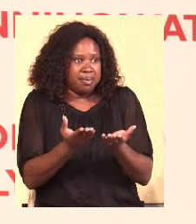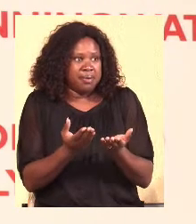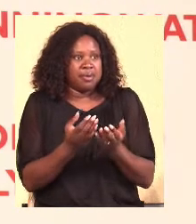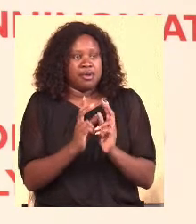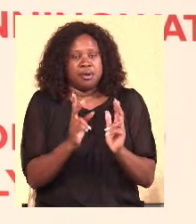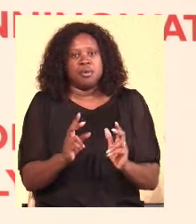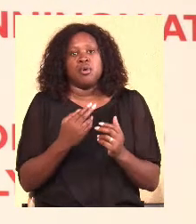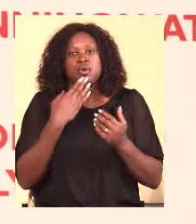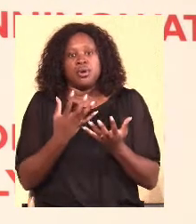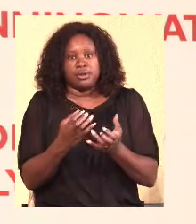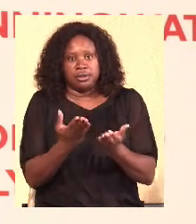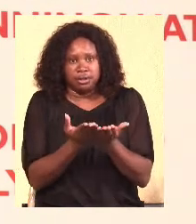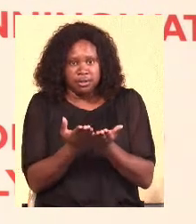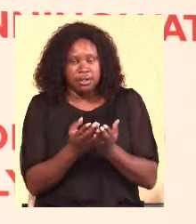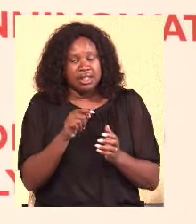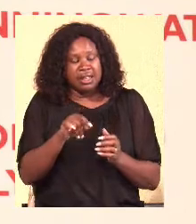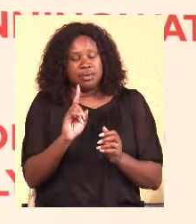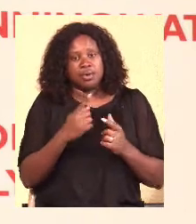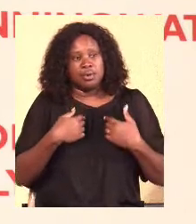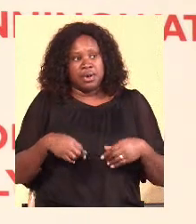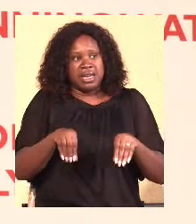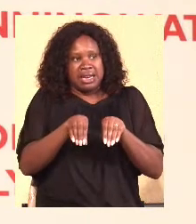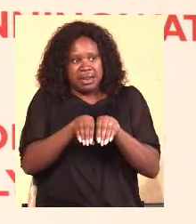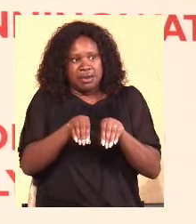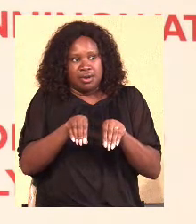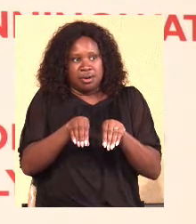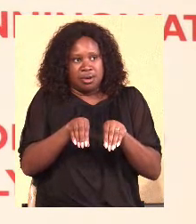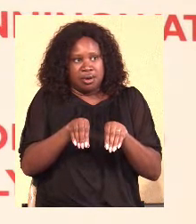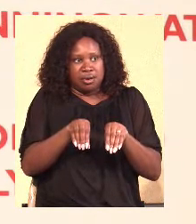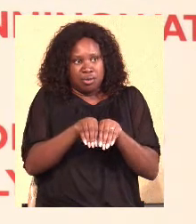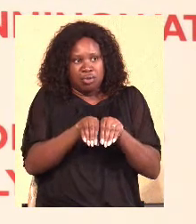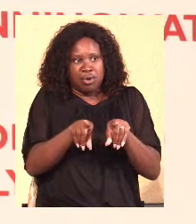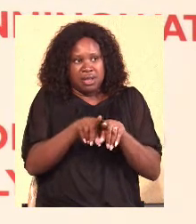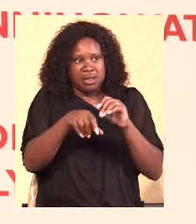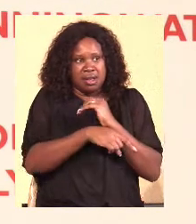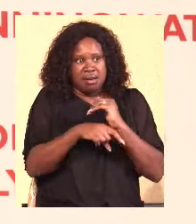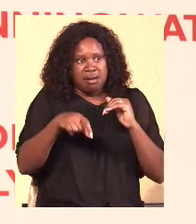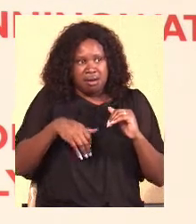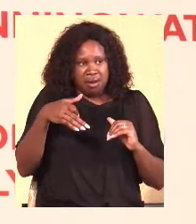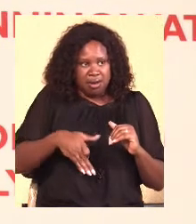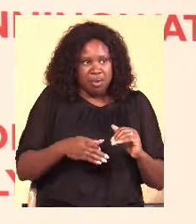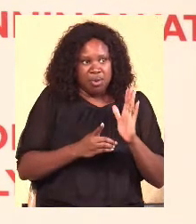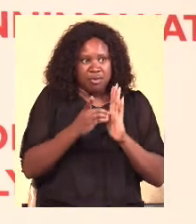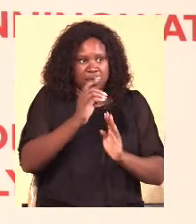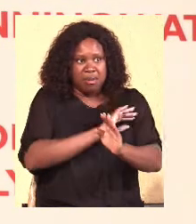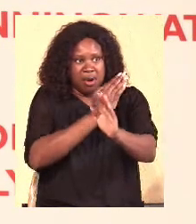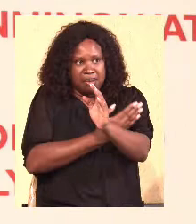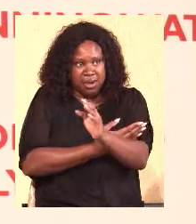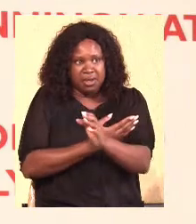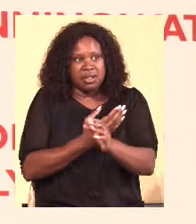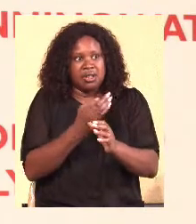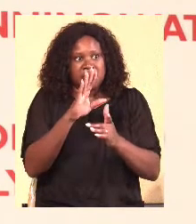users. And this is something that we need to set up as a country to make sure that we have development capacities when it comes